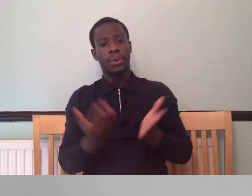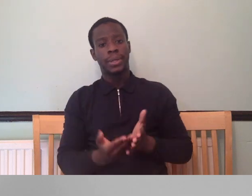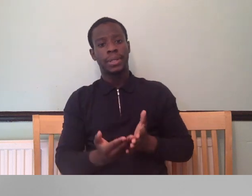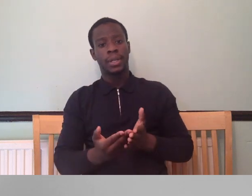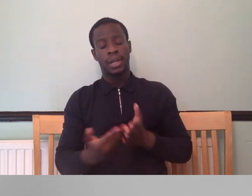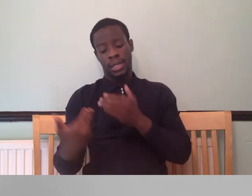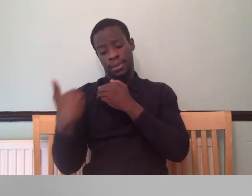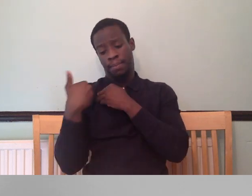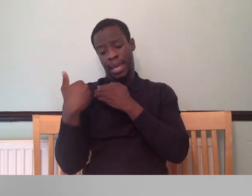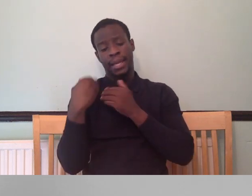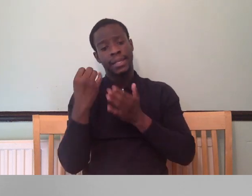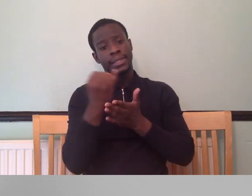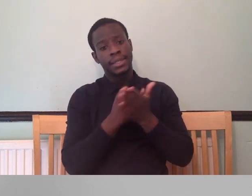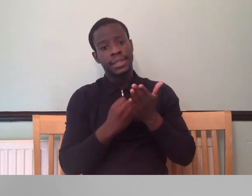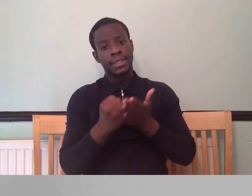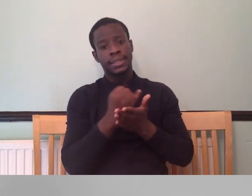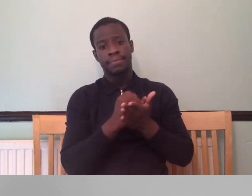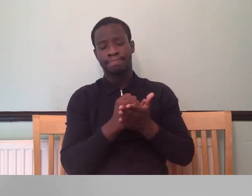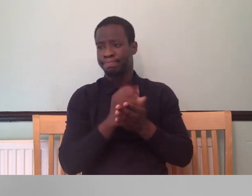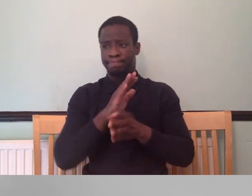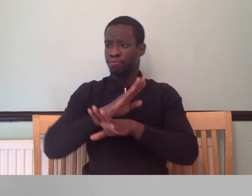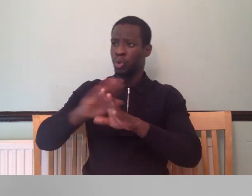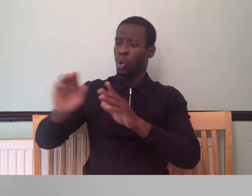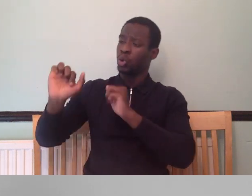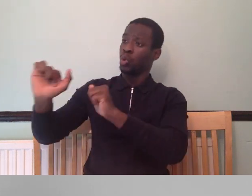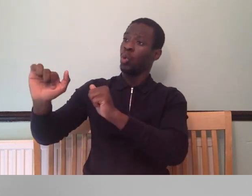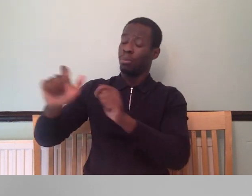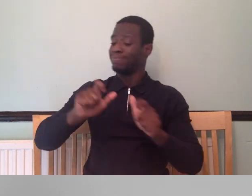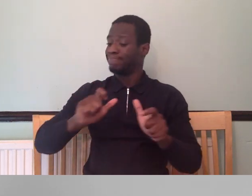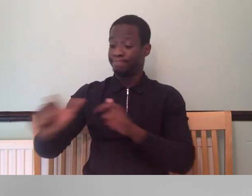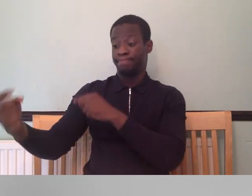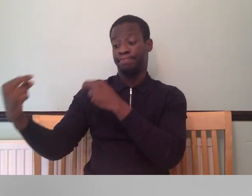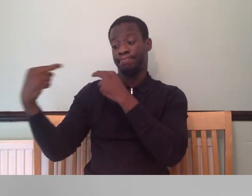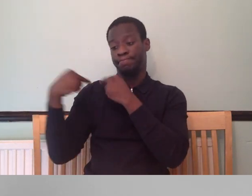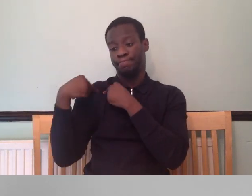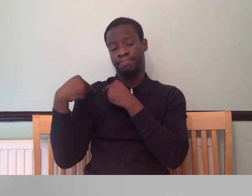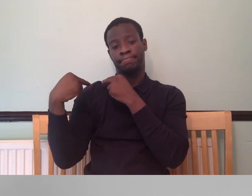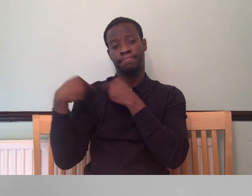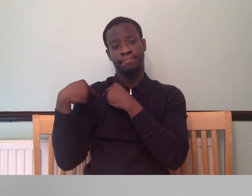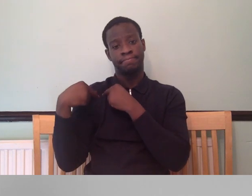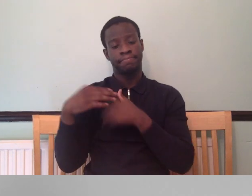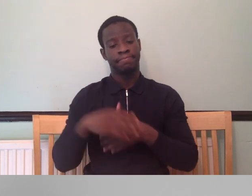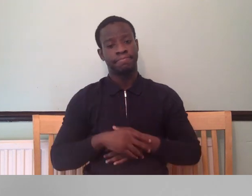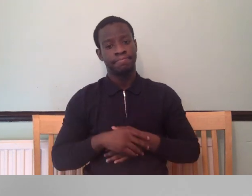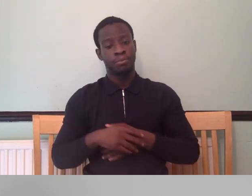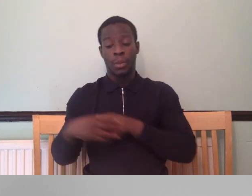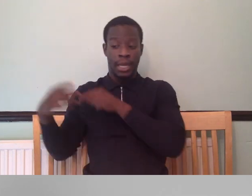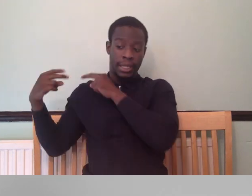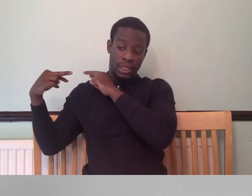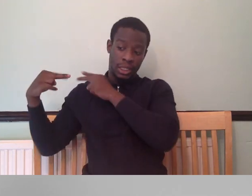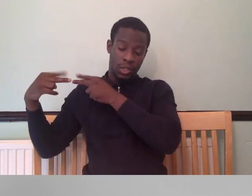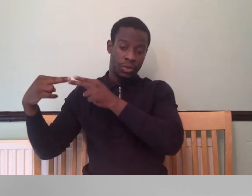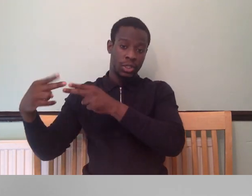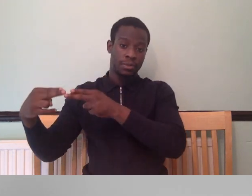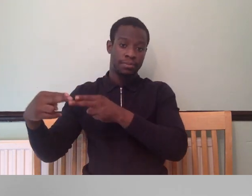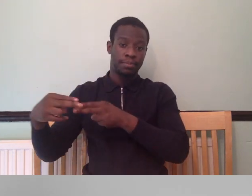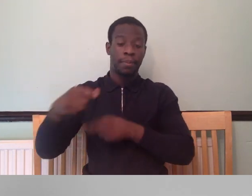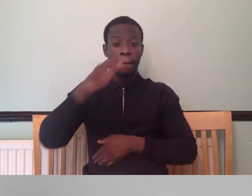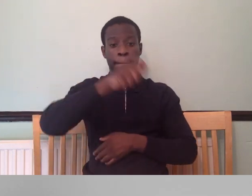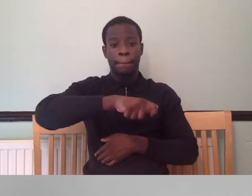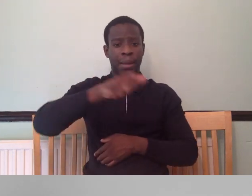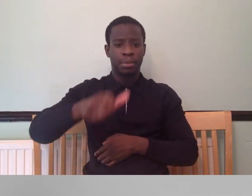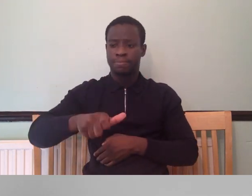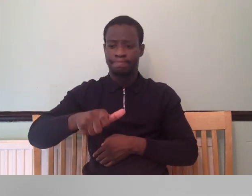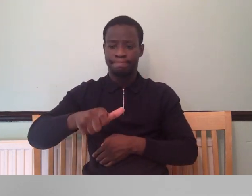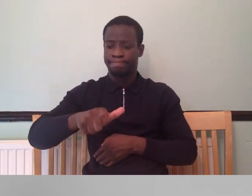to bear the price of sins that were not your own, amongst a generation where the majority would